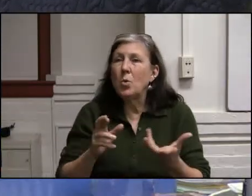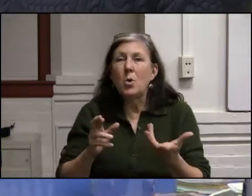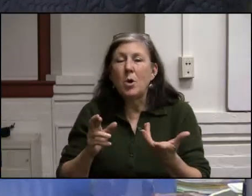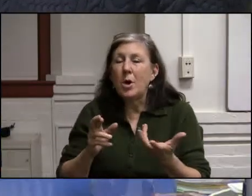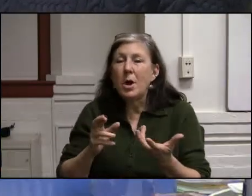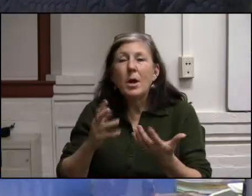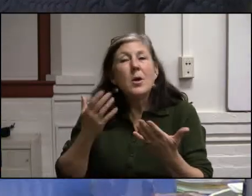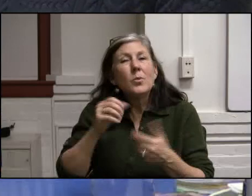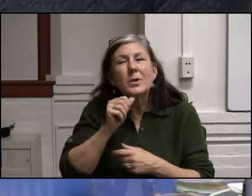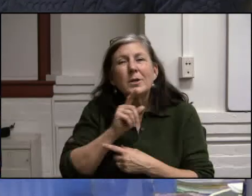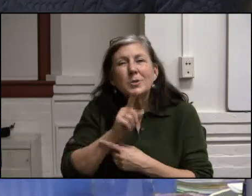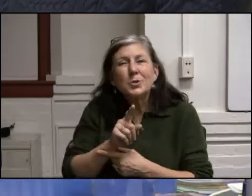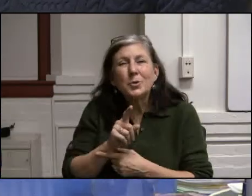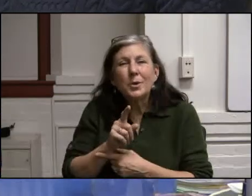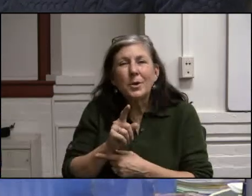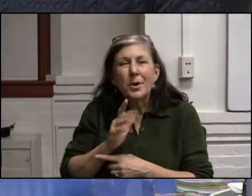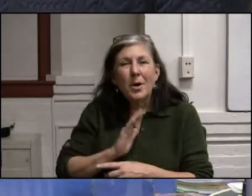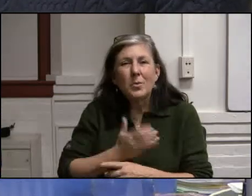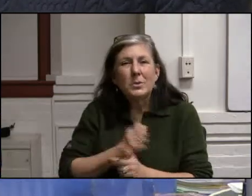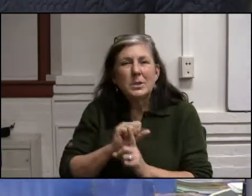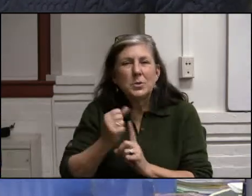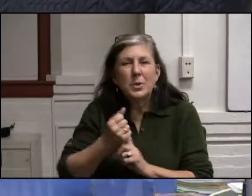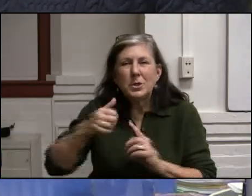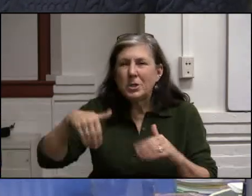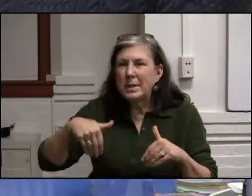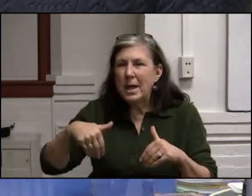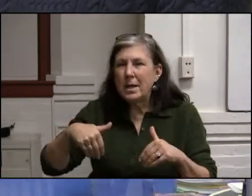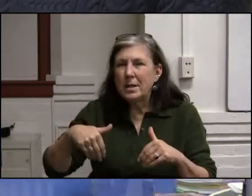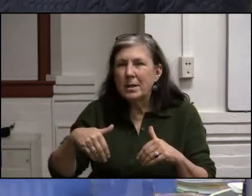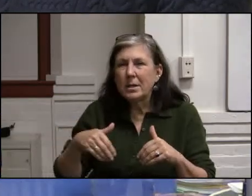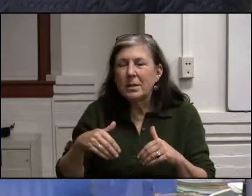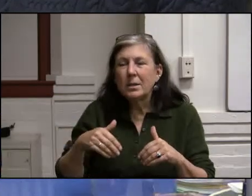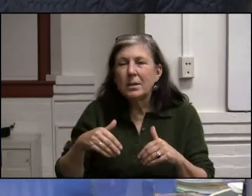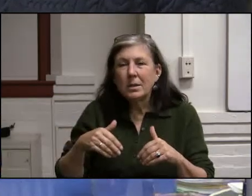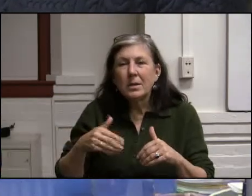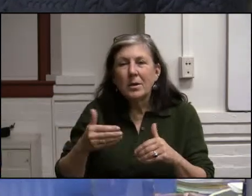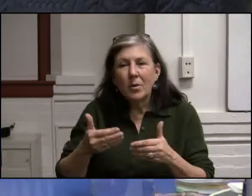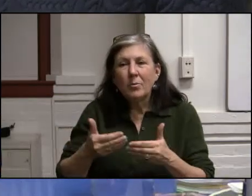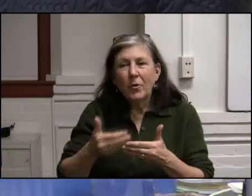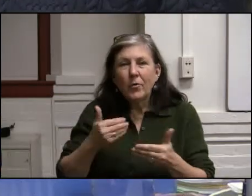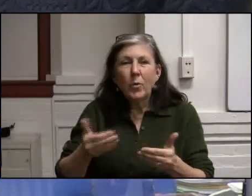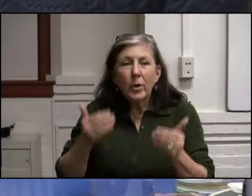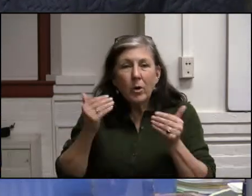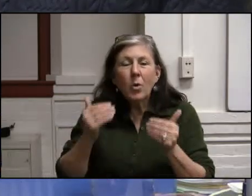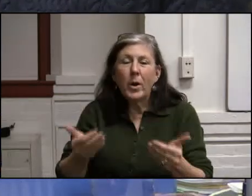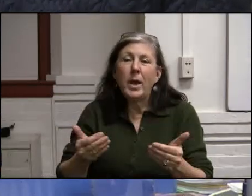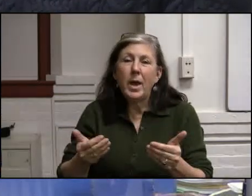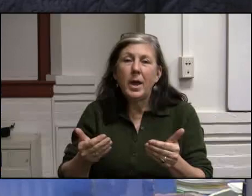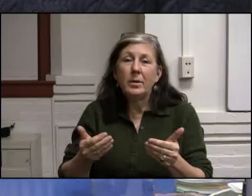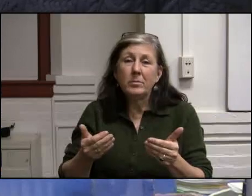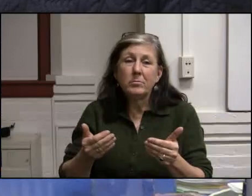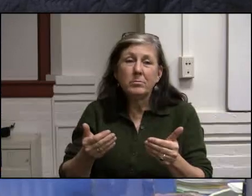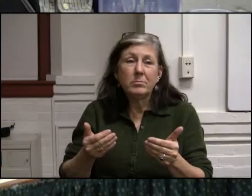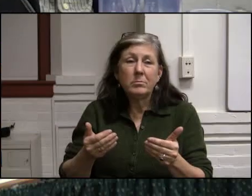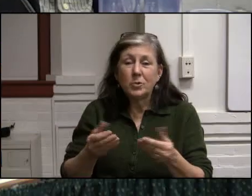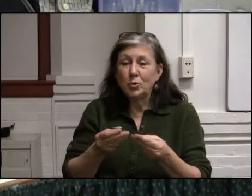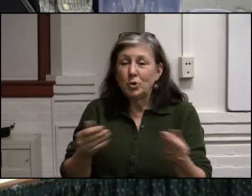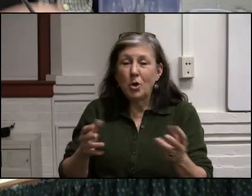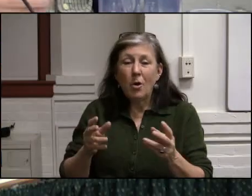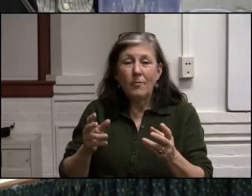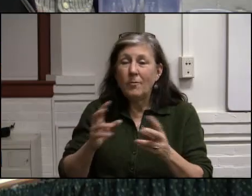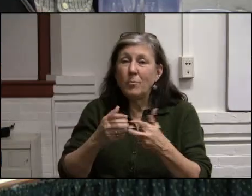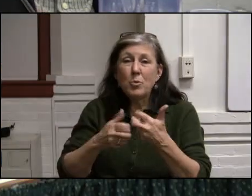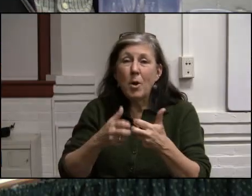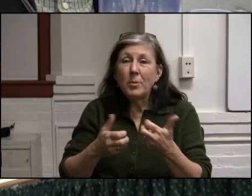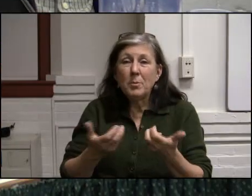not really sure where we are, I don't think, yet, before we can go forward with solving the problem, in my